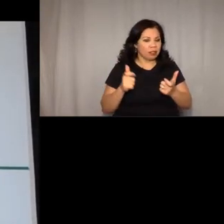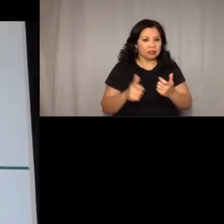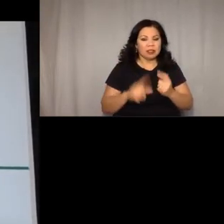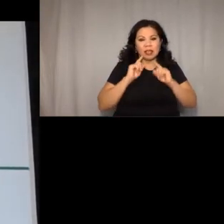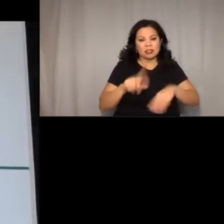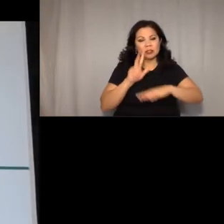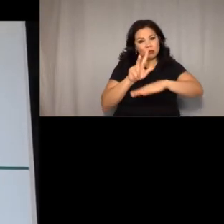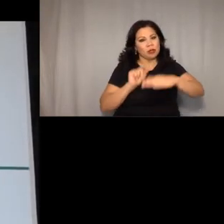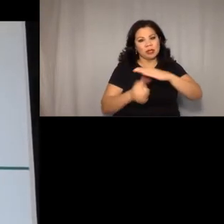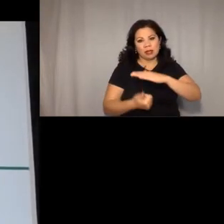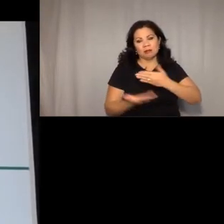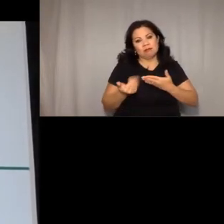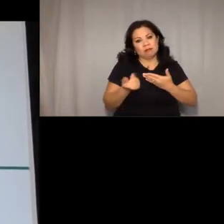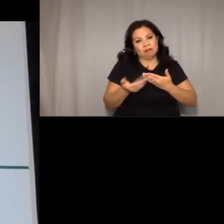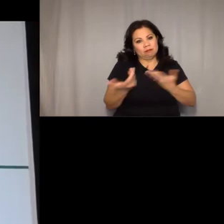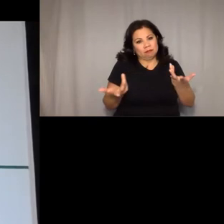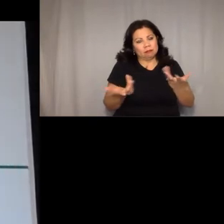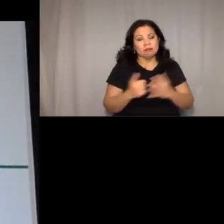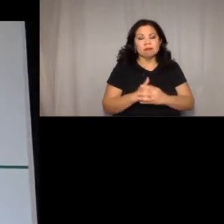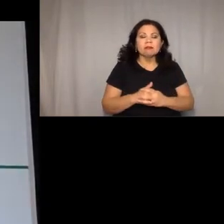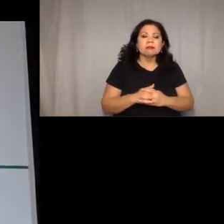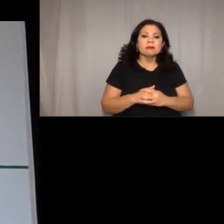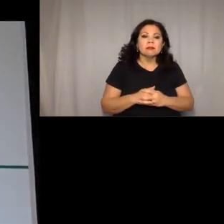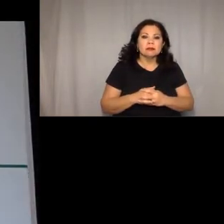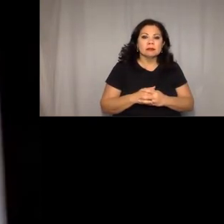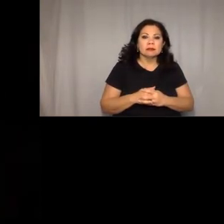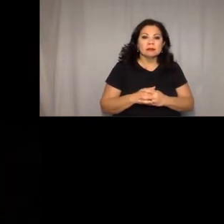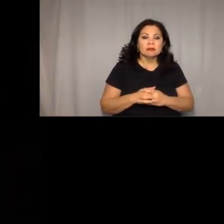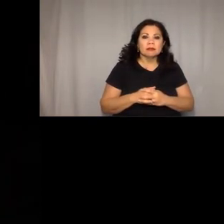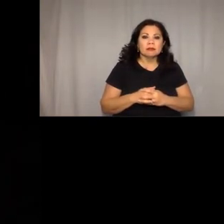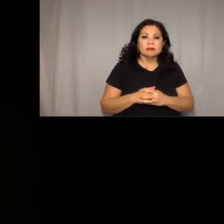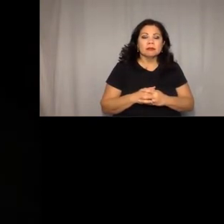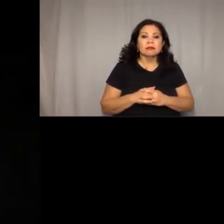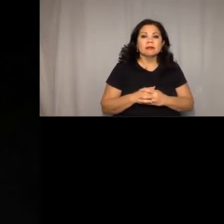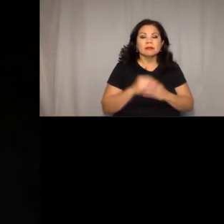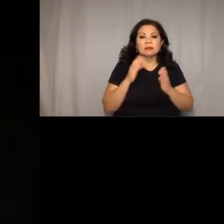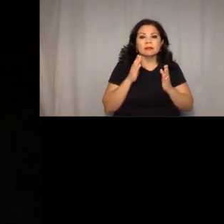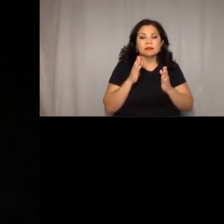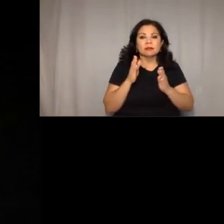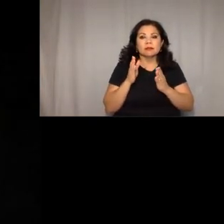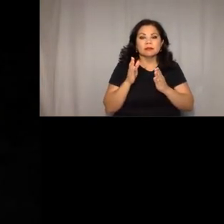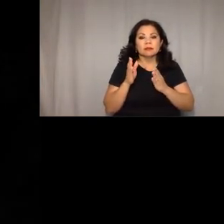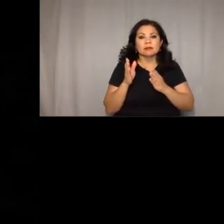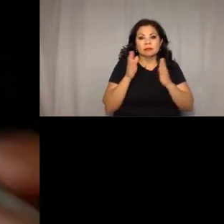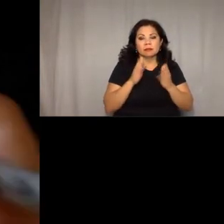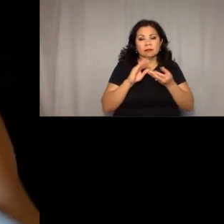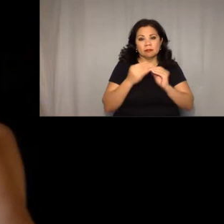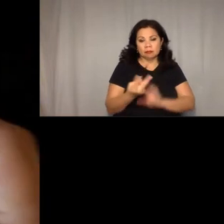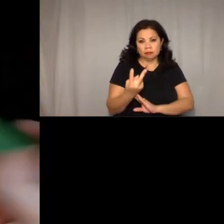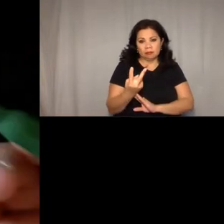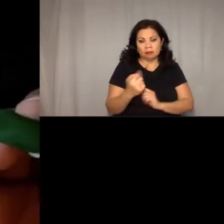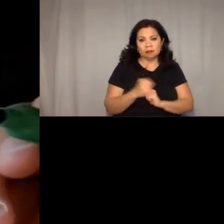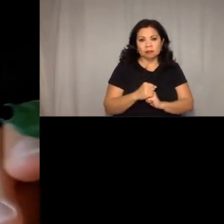3 tenths. Okay. All right, let's look at number 2.